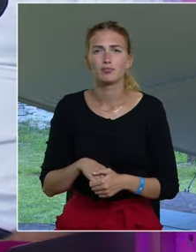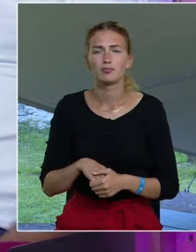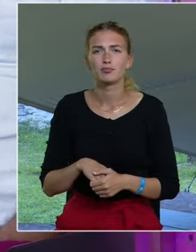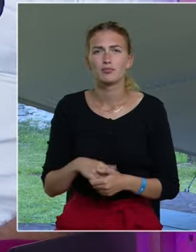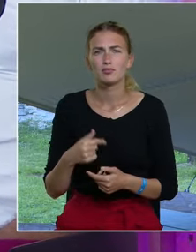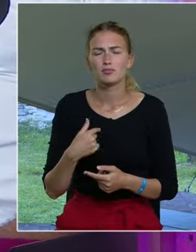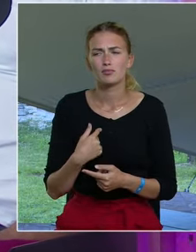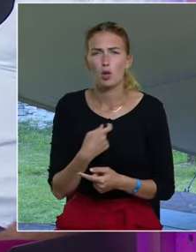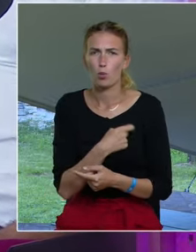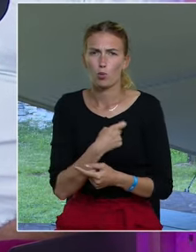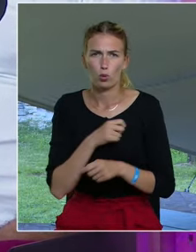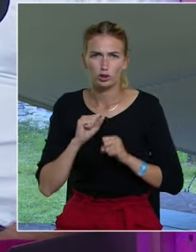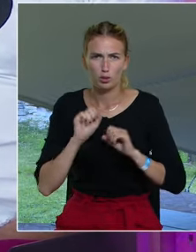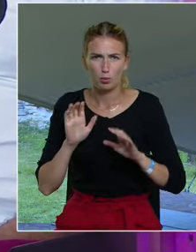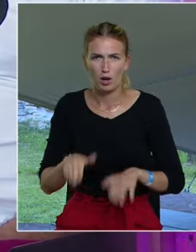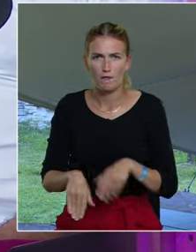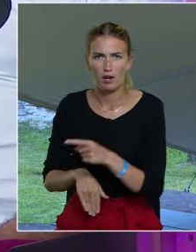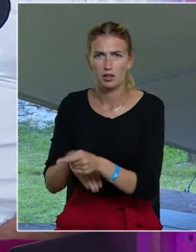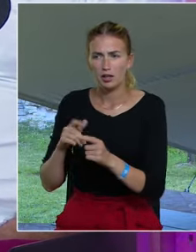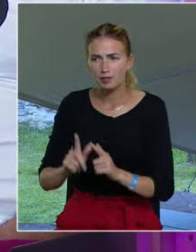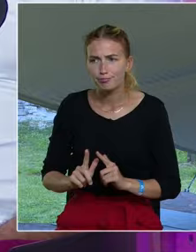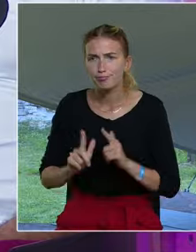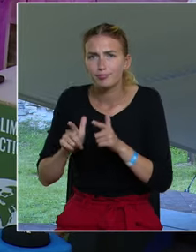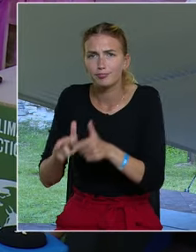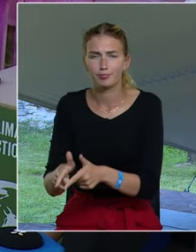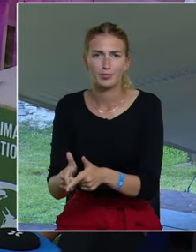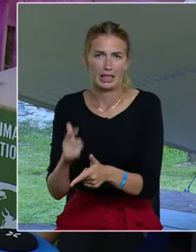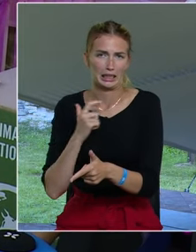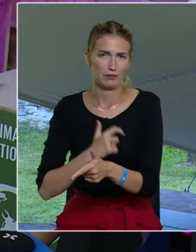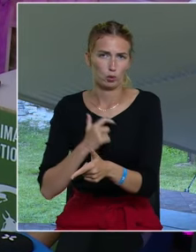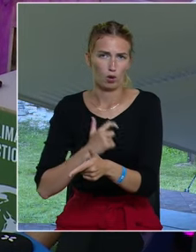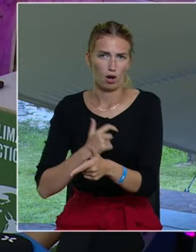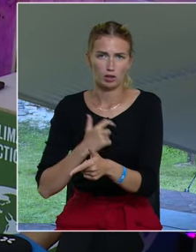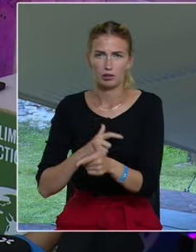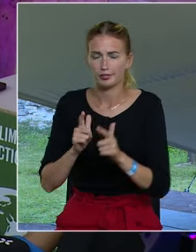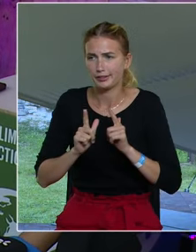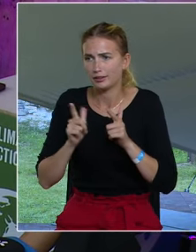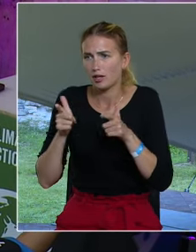I wouldn't worry about it. The barrier to entry for individual is